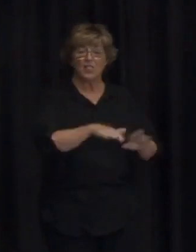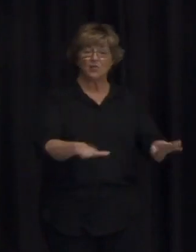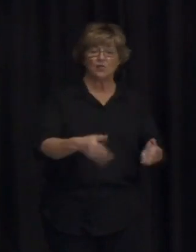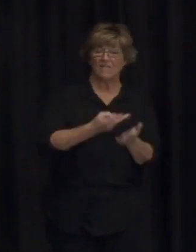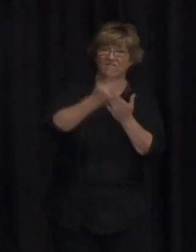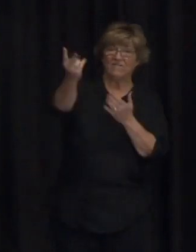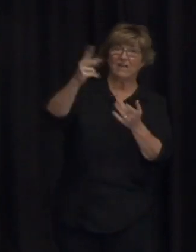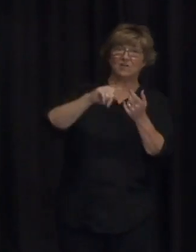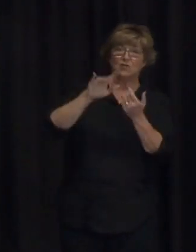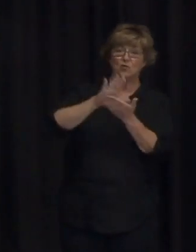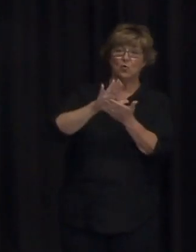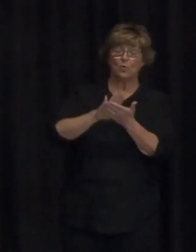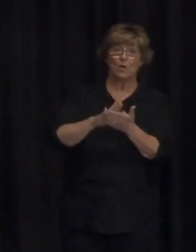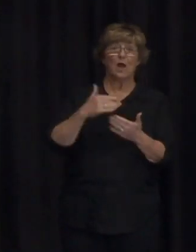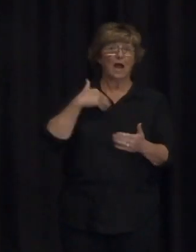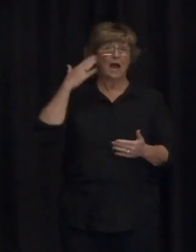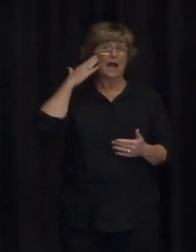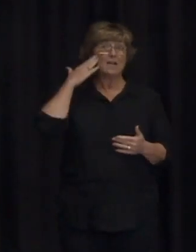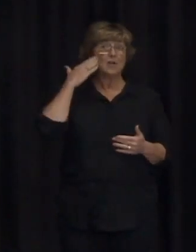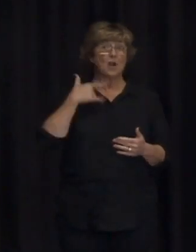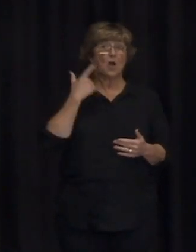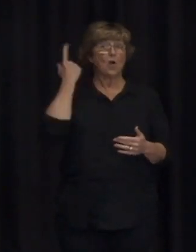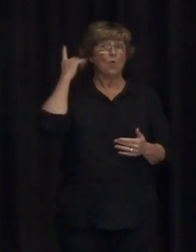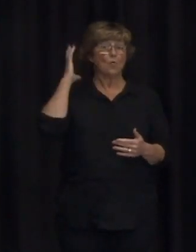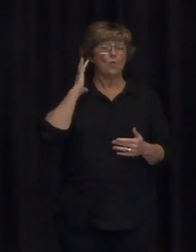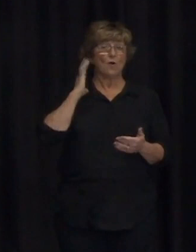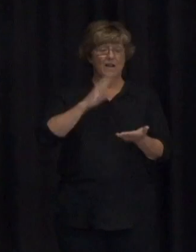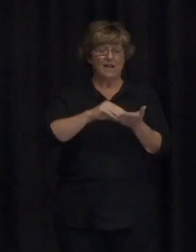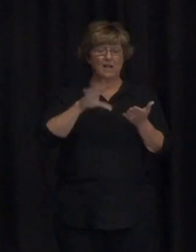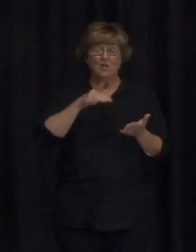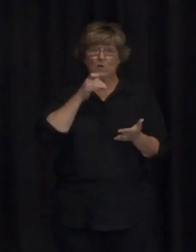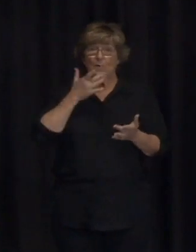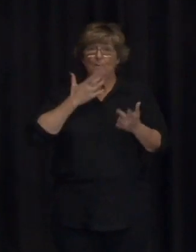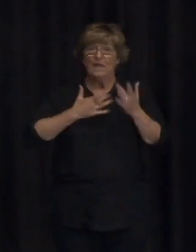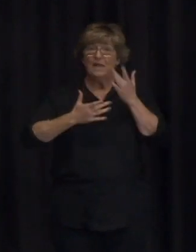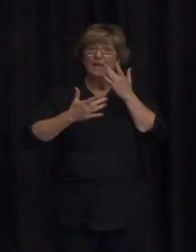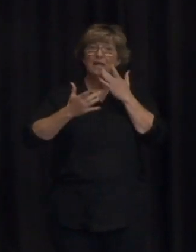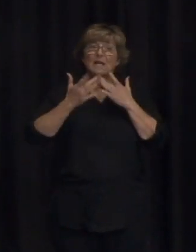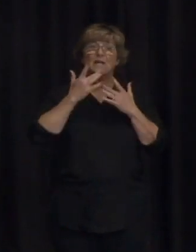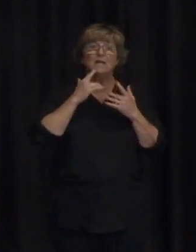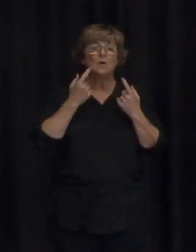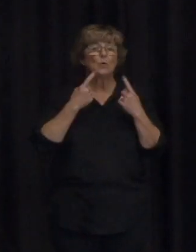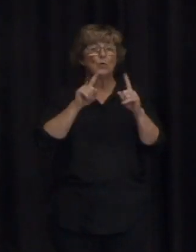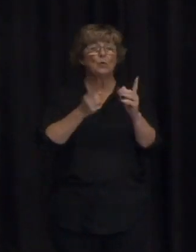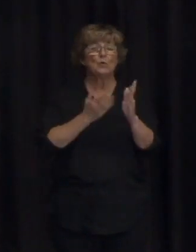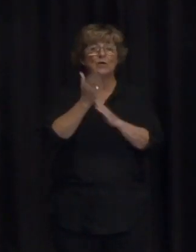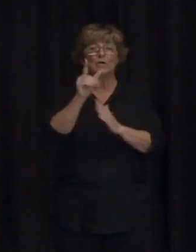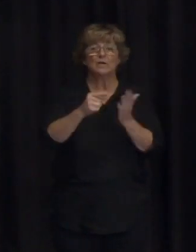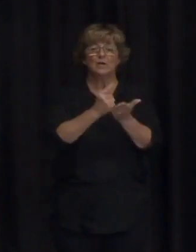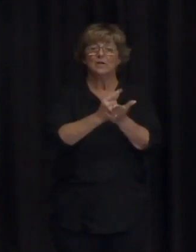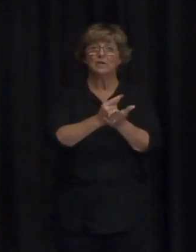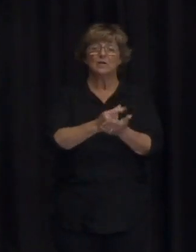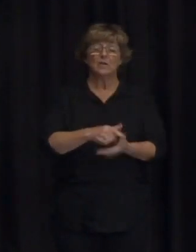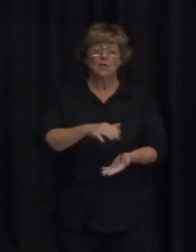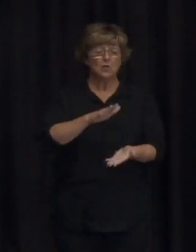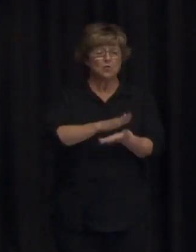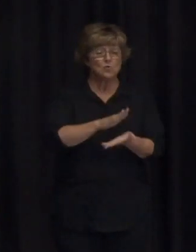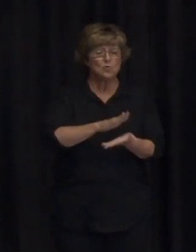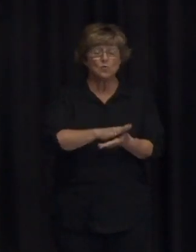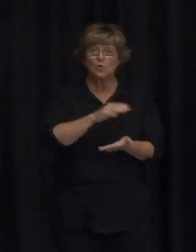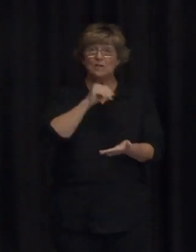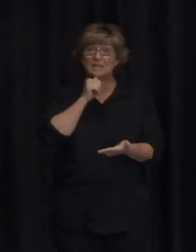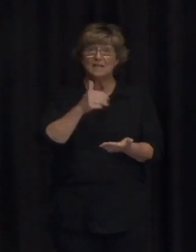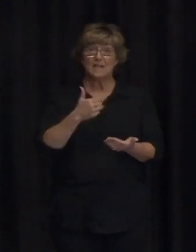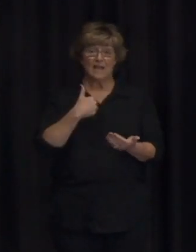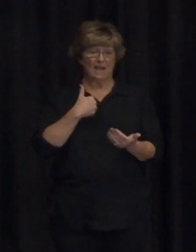school. I know, because I was once a student who barely made it through. The schools did not have what I needed, and that's